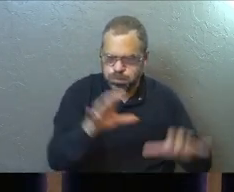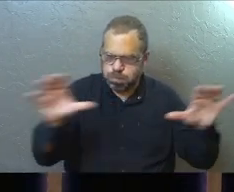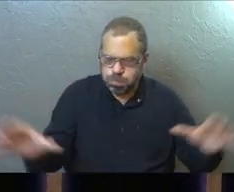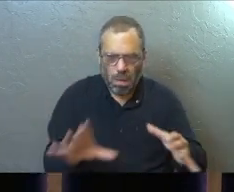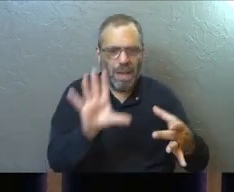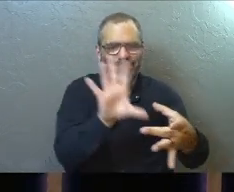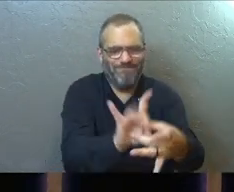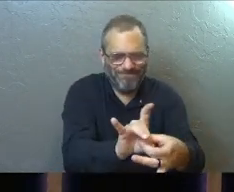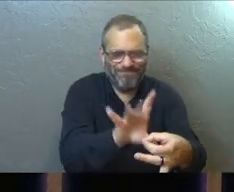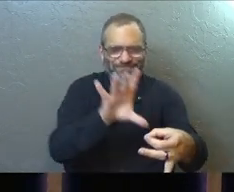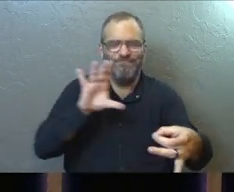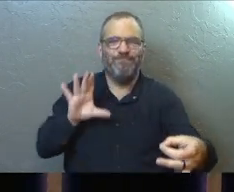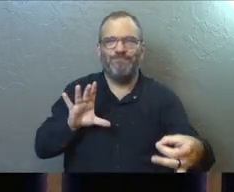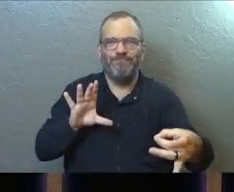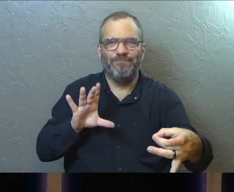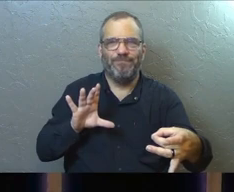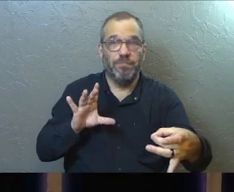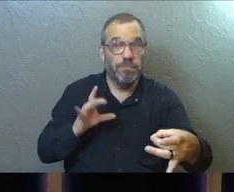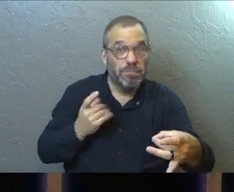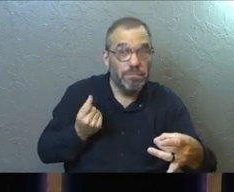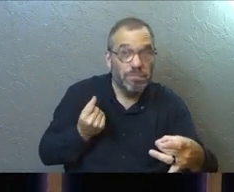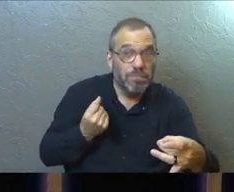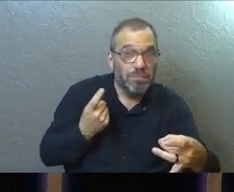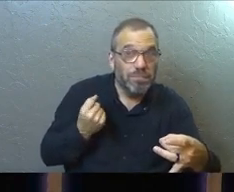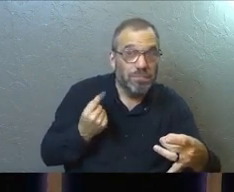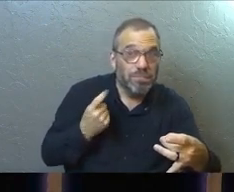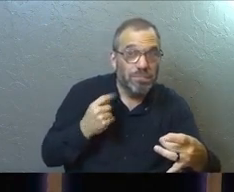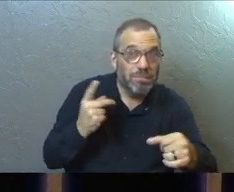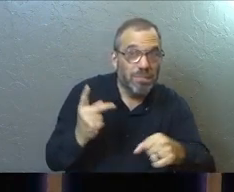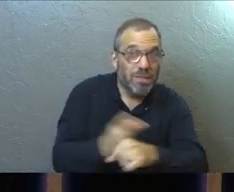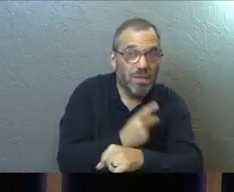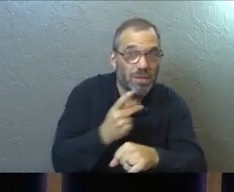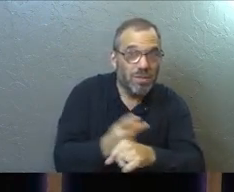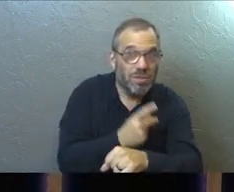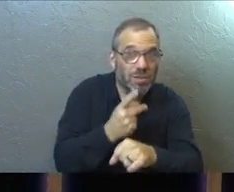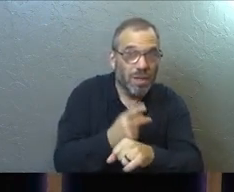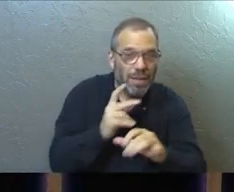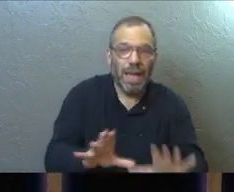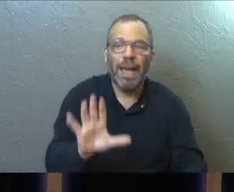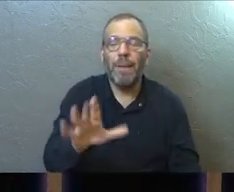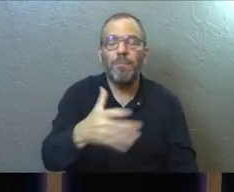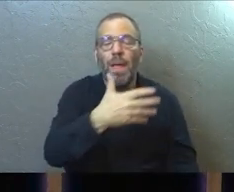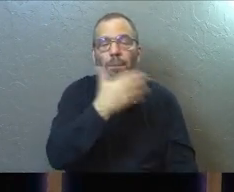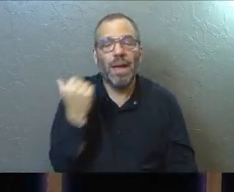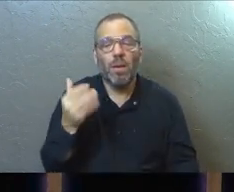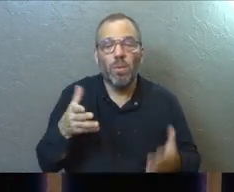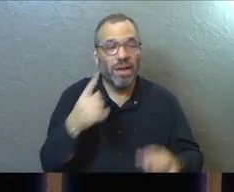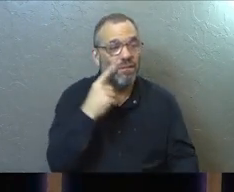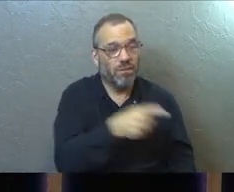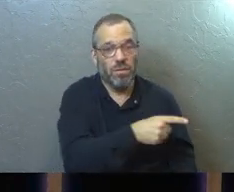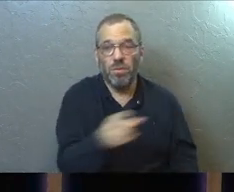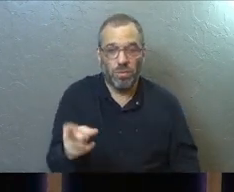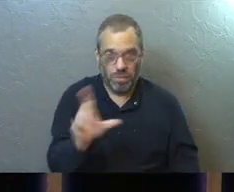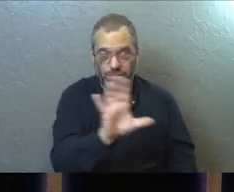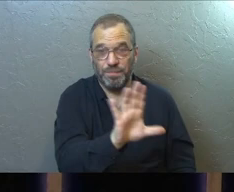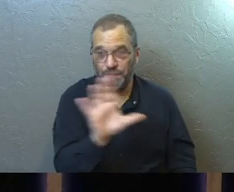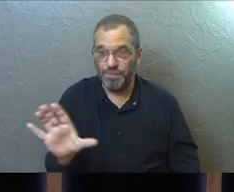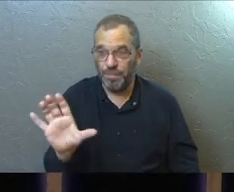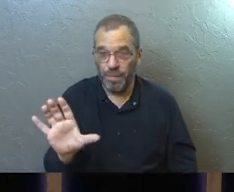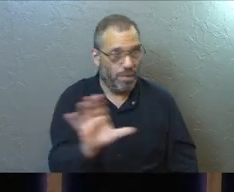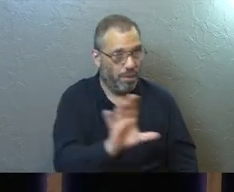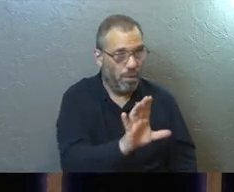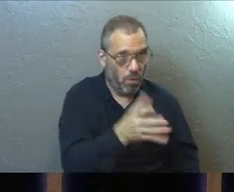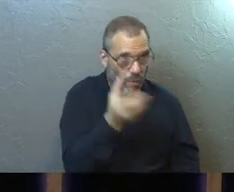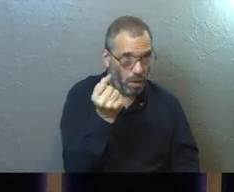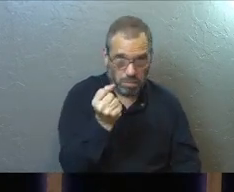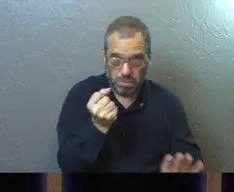with us to do it. Do you see the shepherd coming into your life and saying, I've got a better way for you. I got a